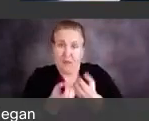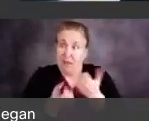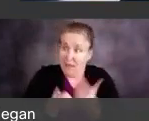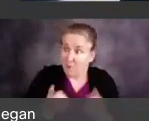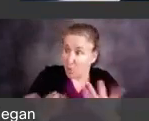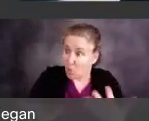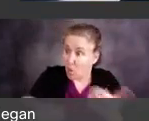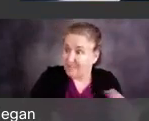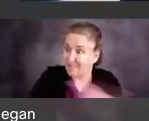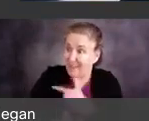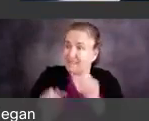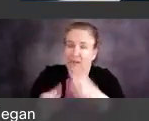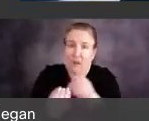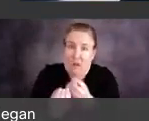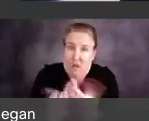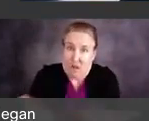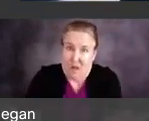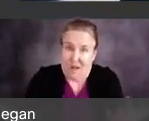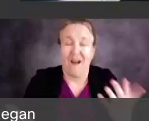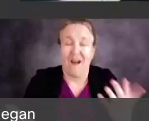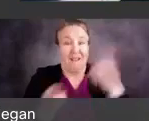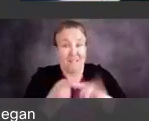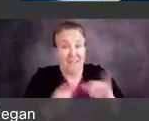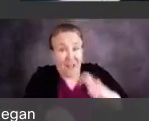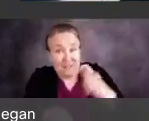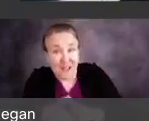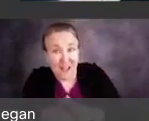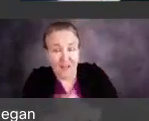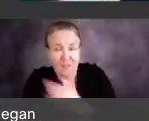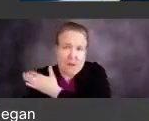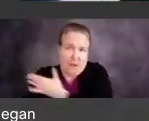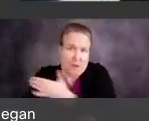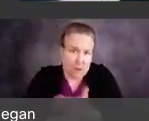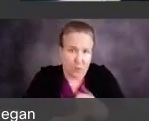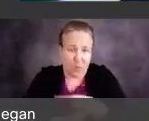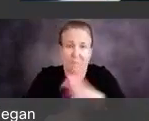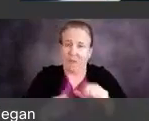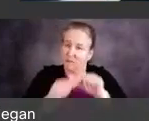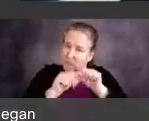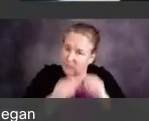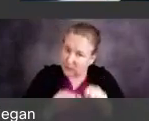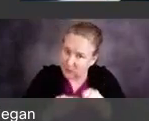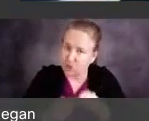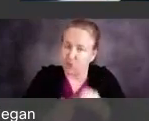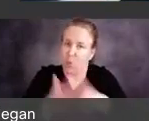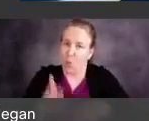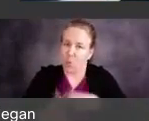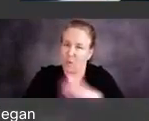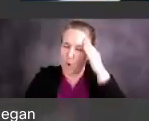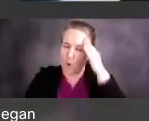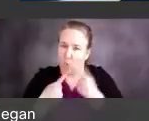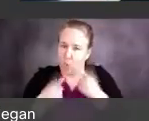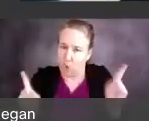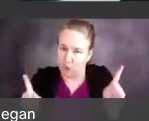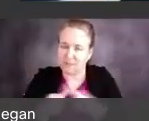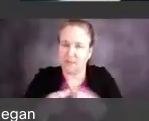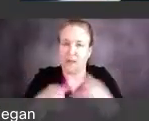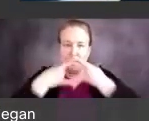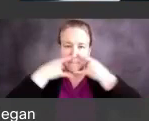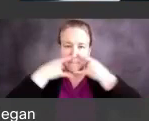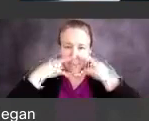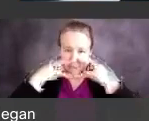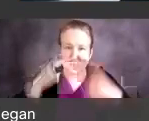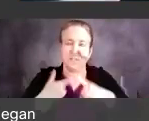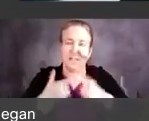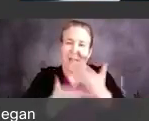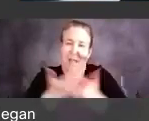to be vaccinated, we must continue to do the things that we know work, which are wearing a mask,